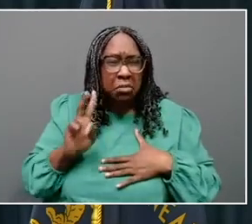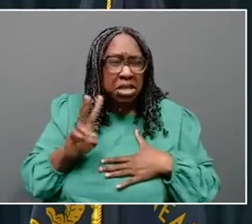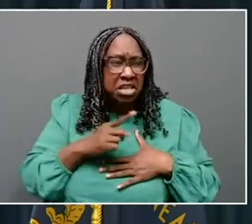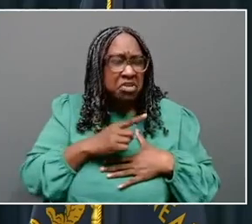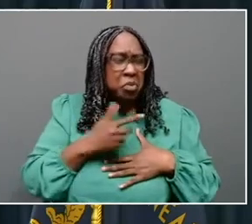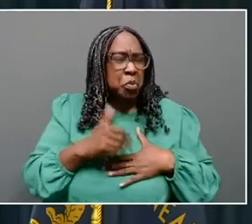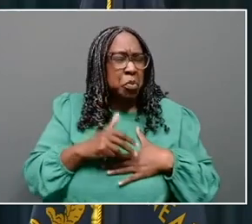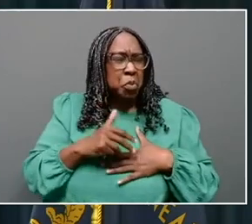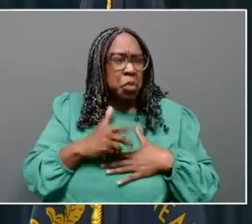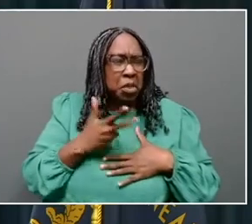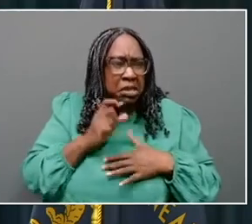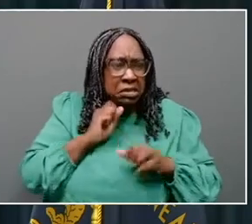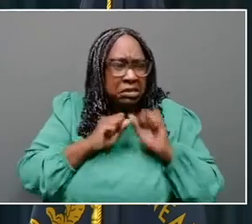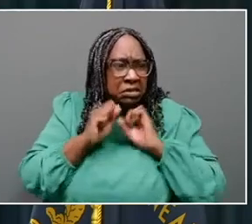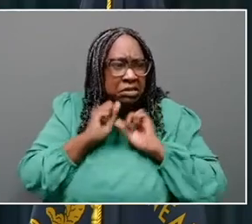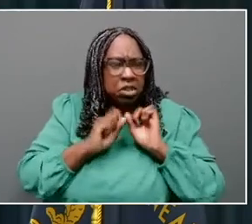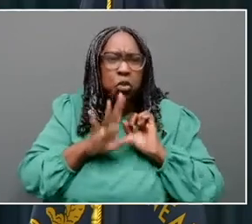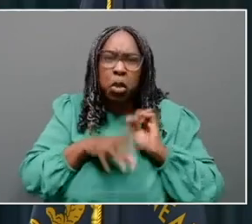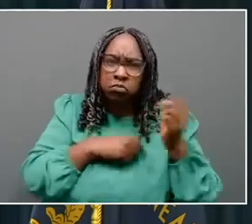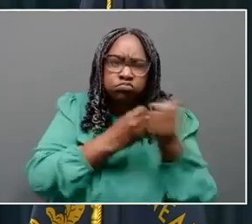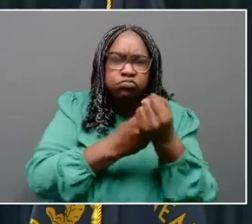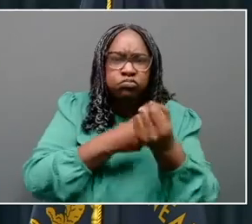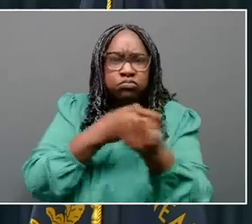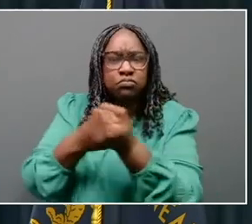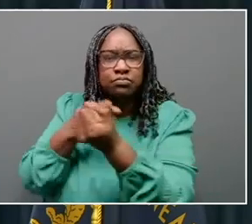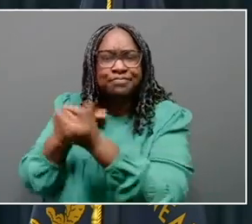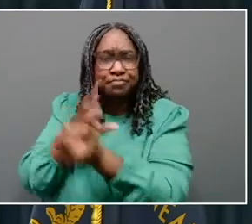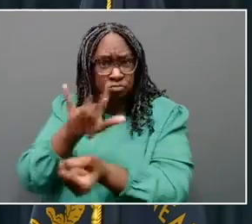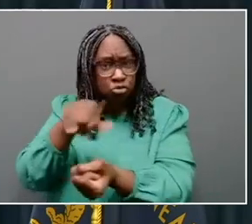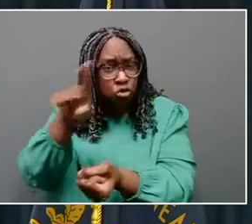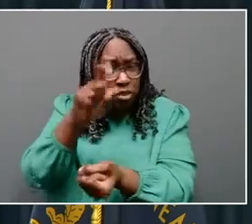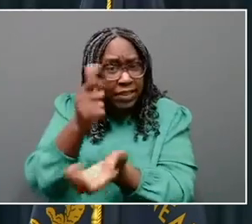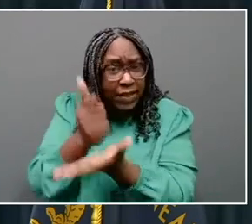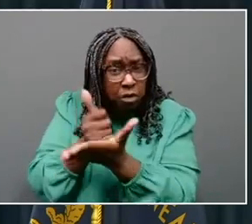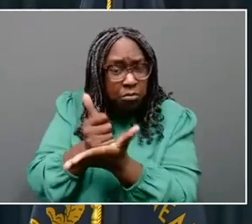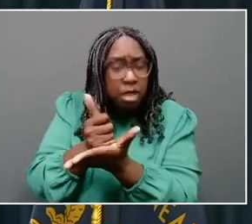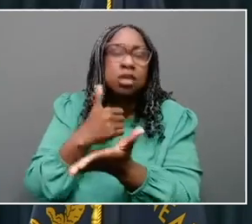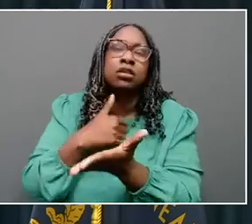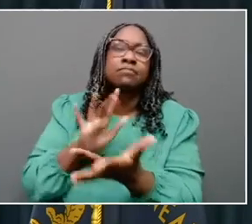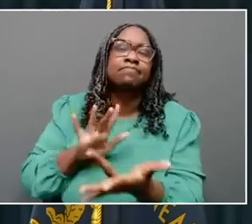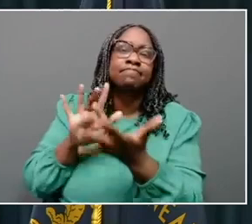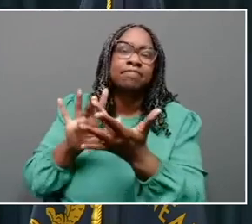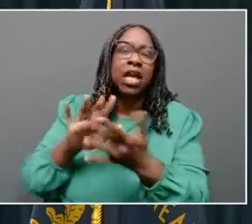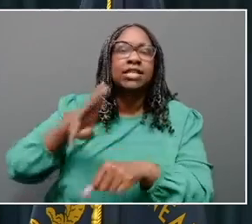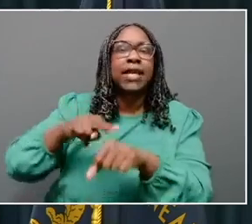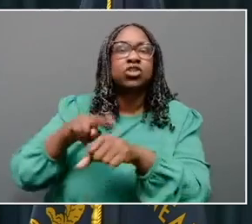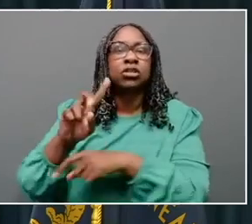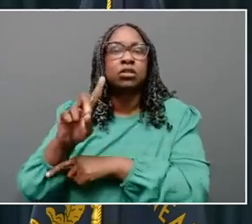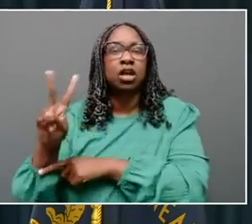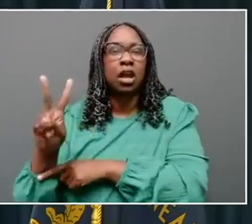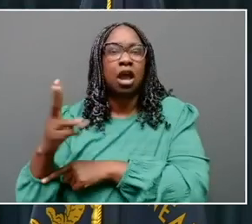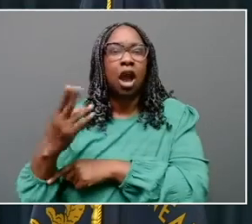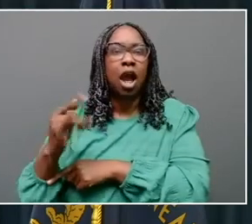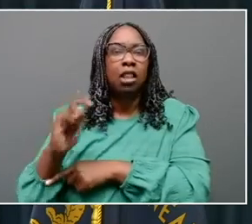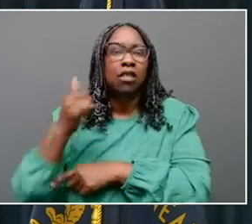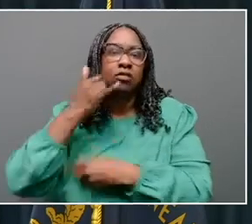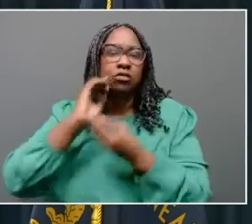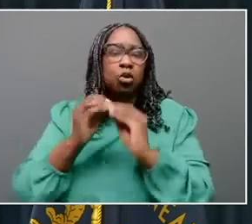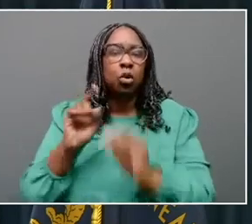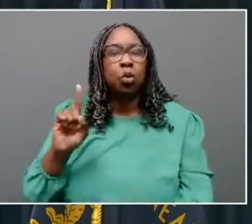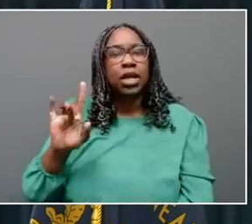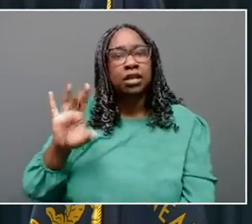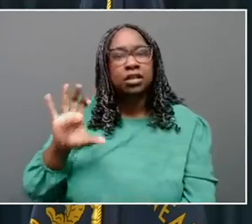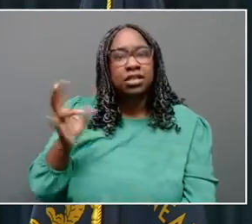or someone you know needs assistance, I encourage you to reach out to the National Domestic Violence Hotline by calling